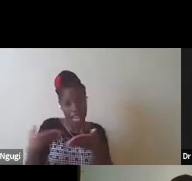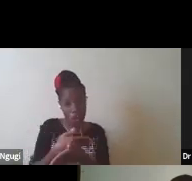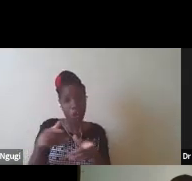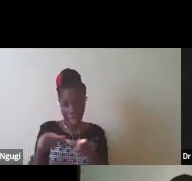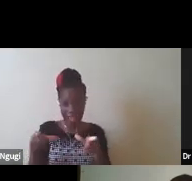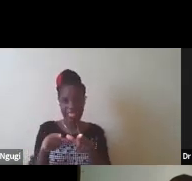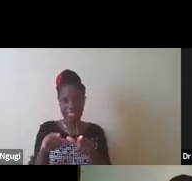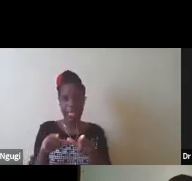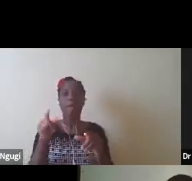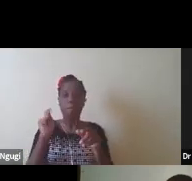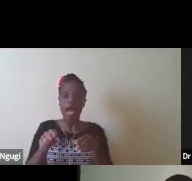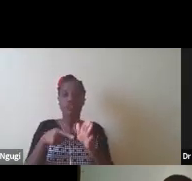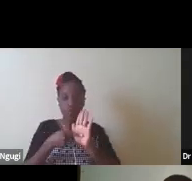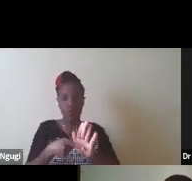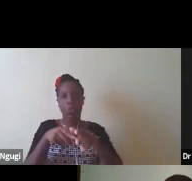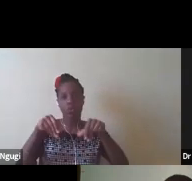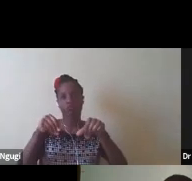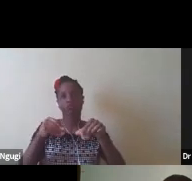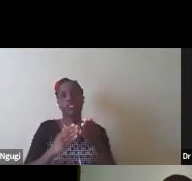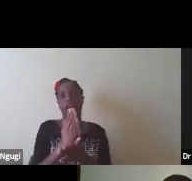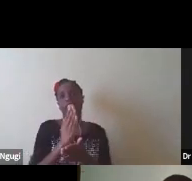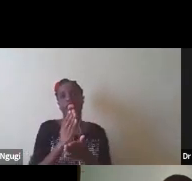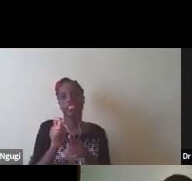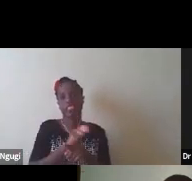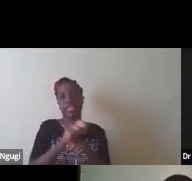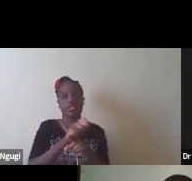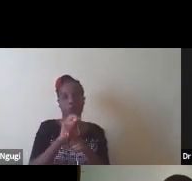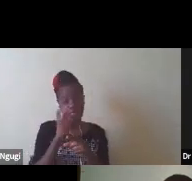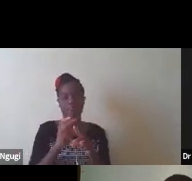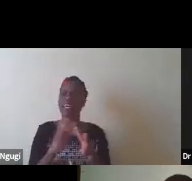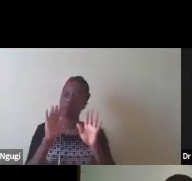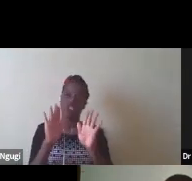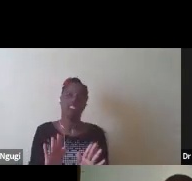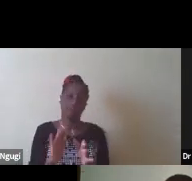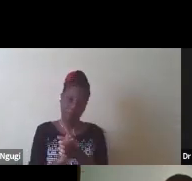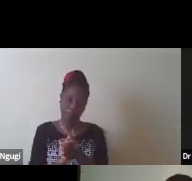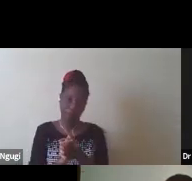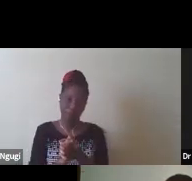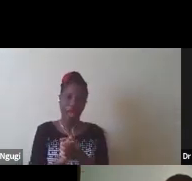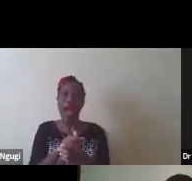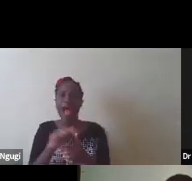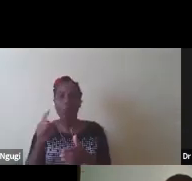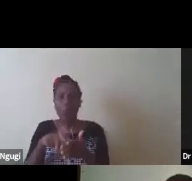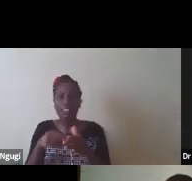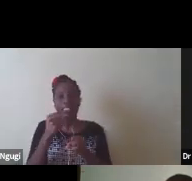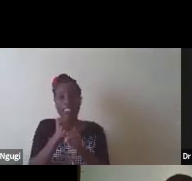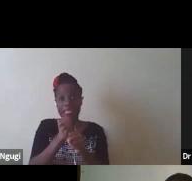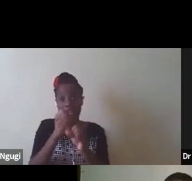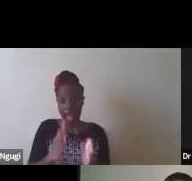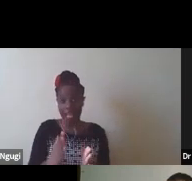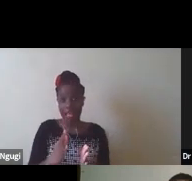to enroll in the EQ e-training program. That's very important. And then also for the staff at their various